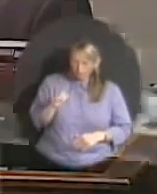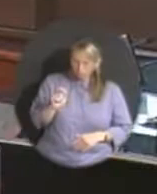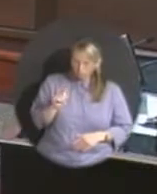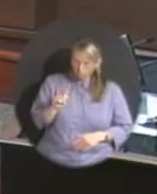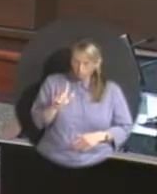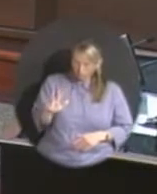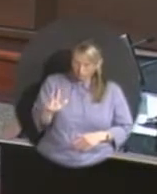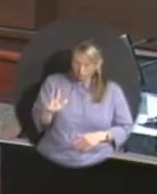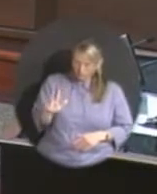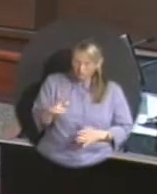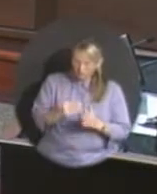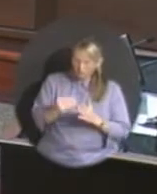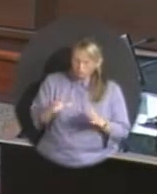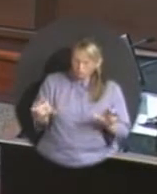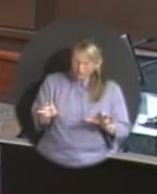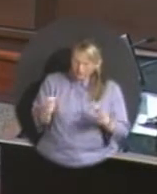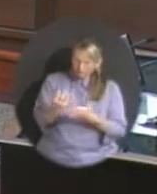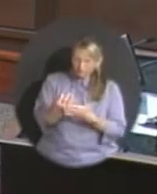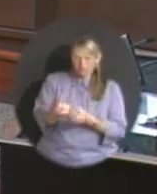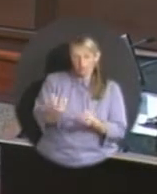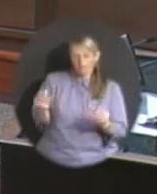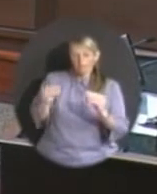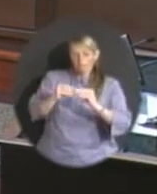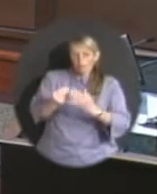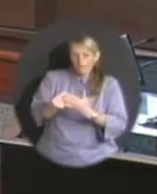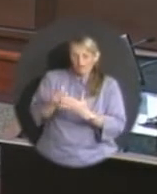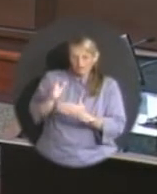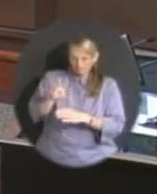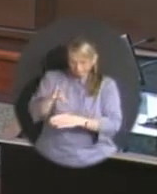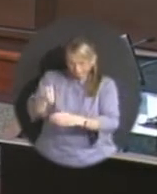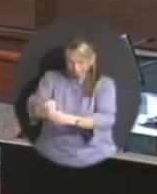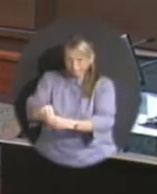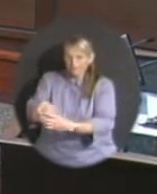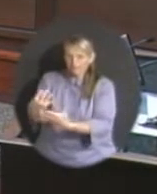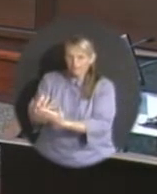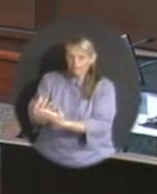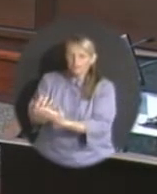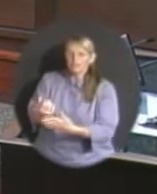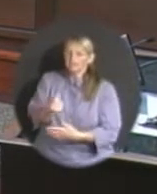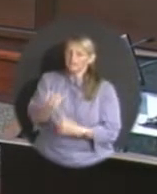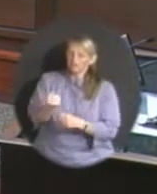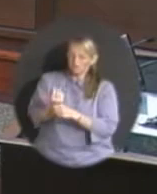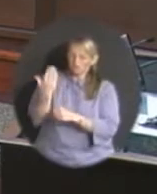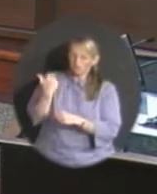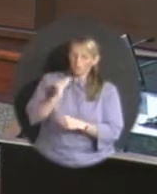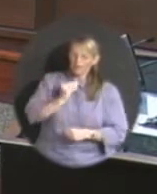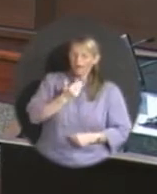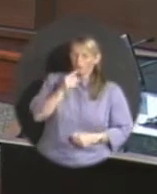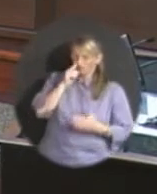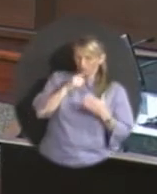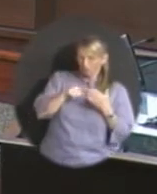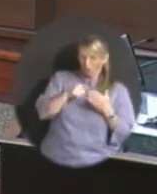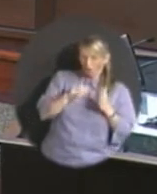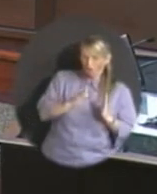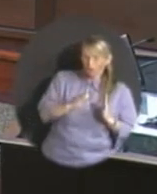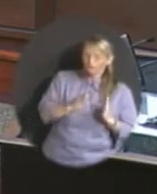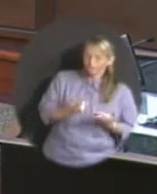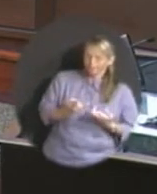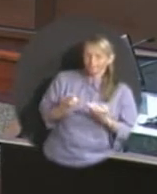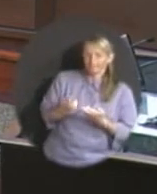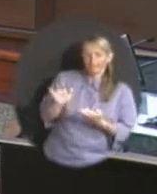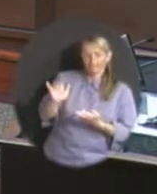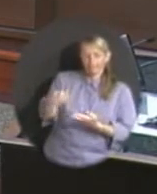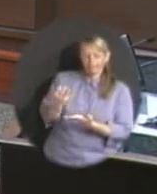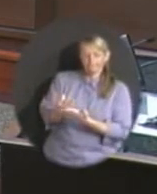a bit more money in those funds. Correct. And I think several years ago, at the recommendation of our auditor, that those funds